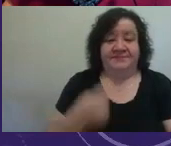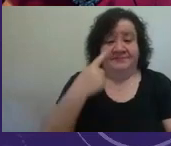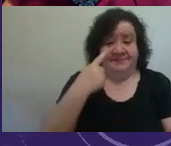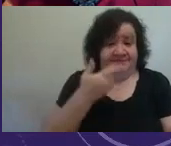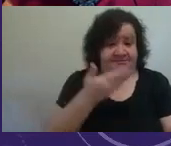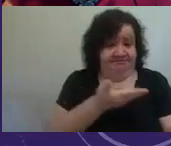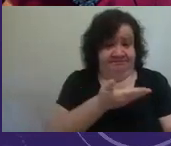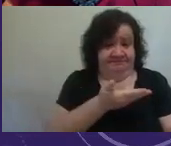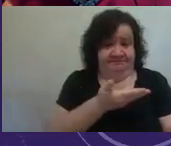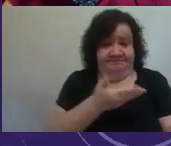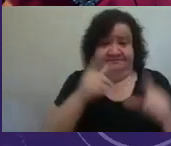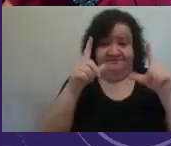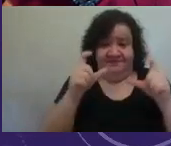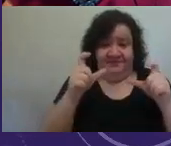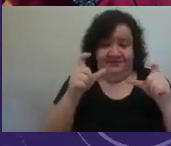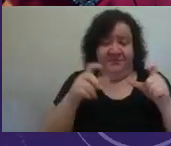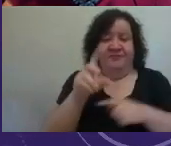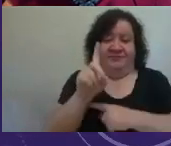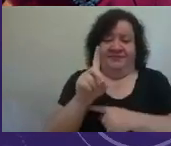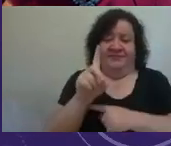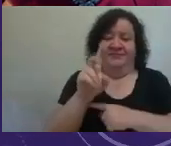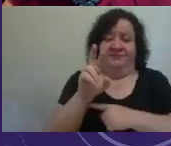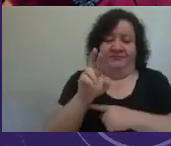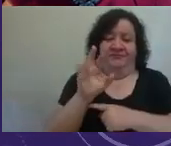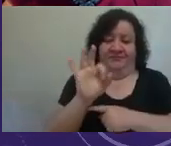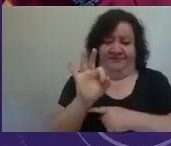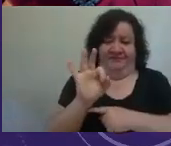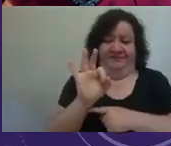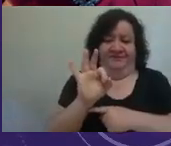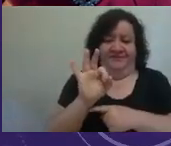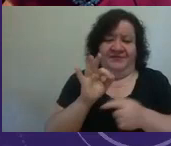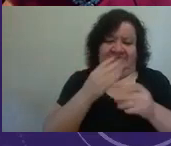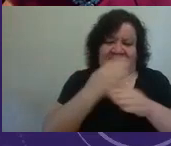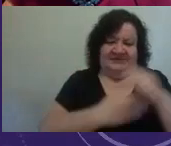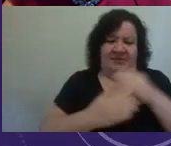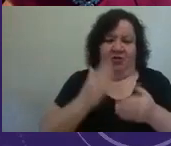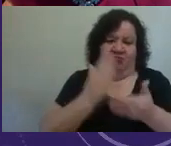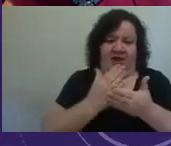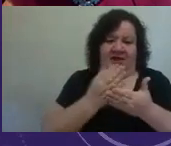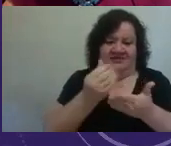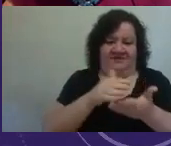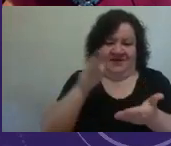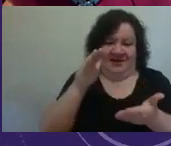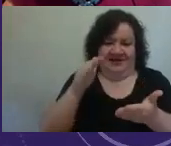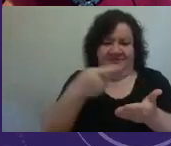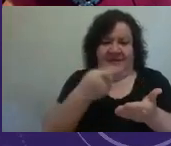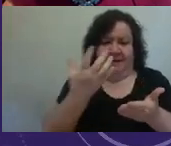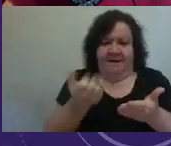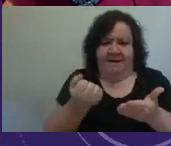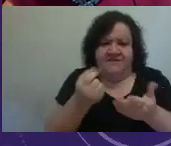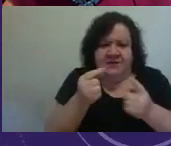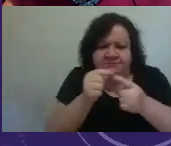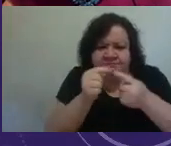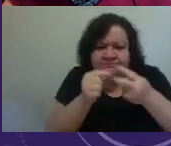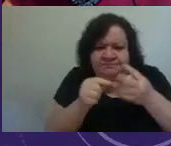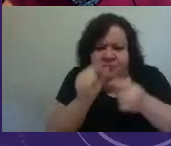member, the keyword is Global Advisory Panel. When I put that in the alt text, Global Advisory Panel is what will often